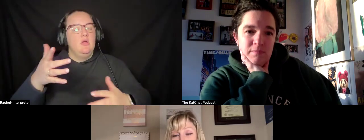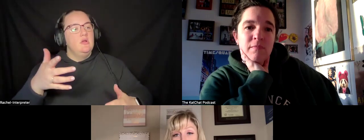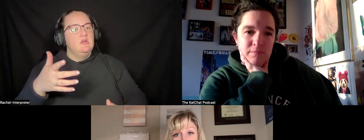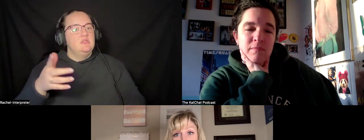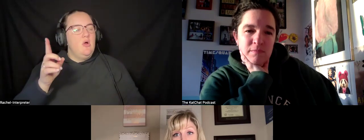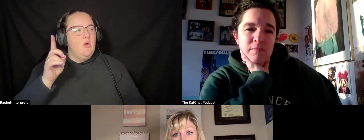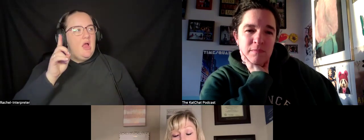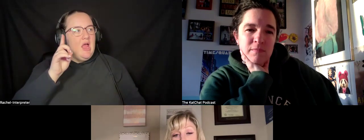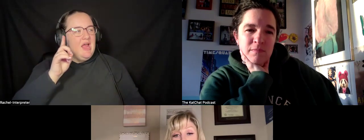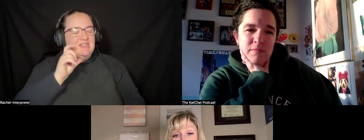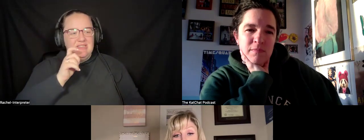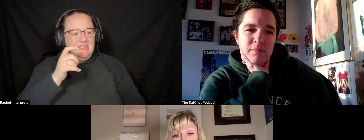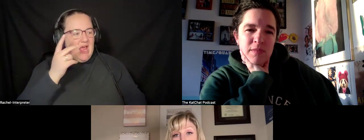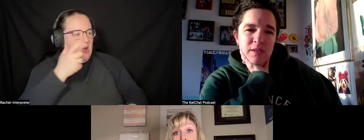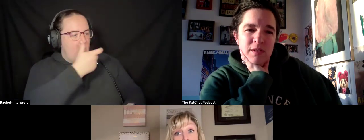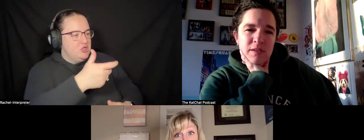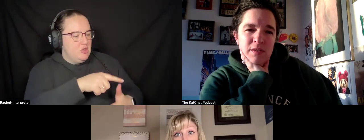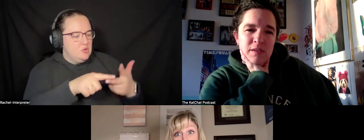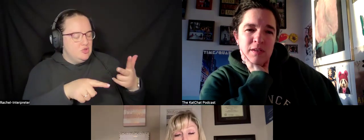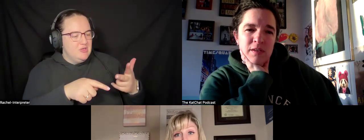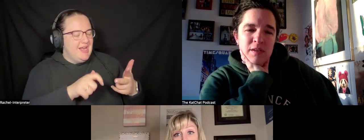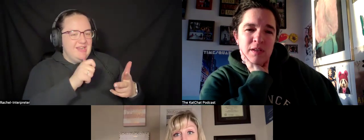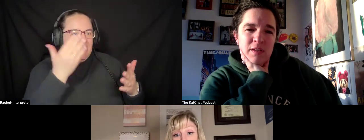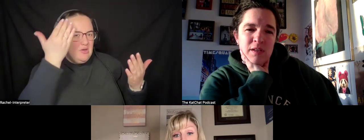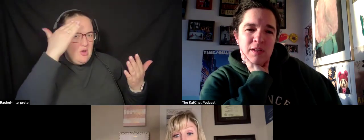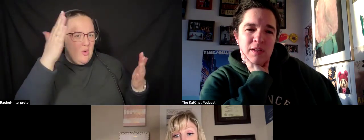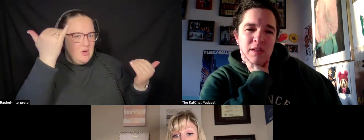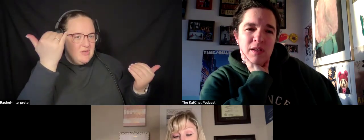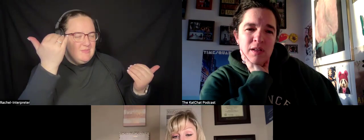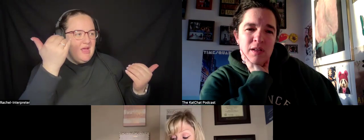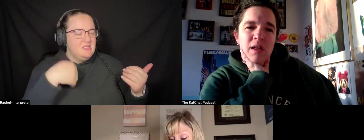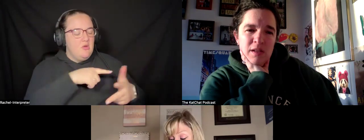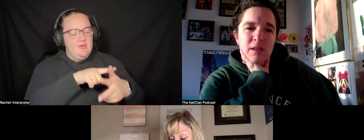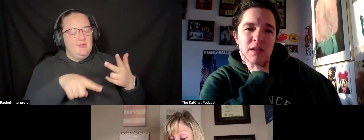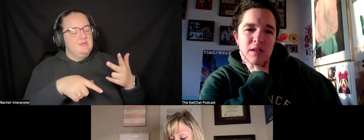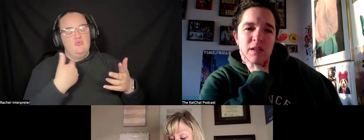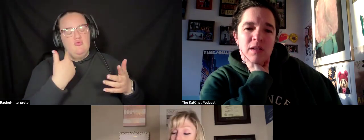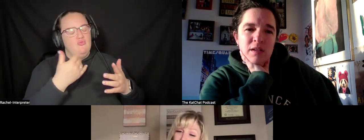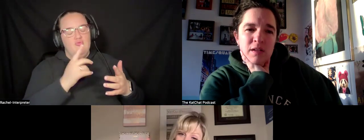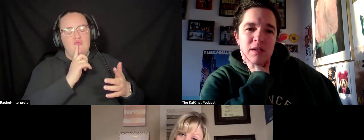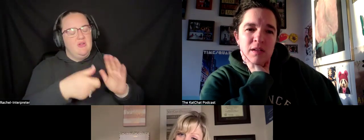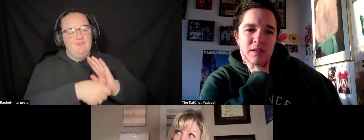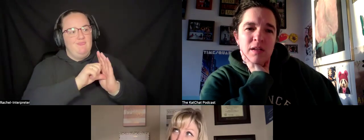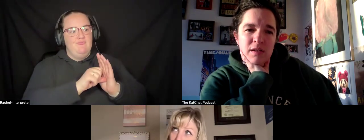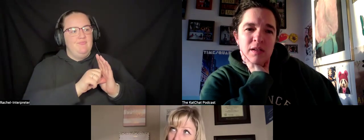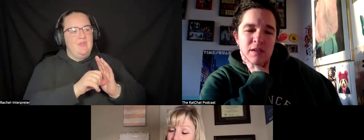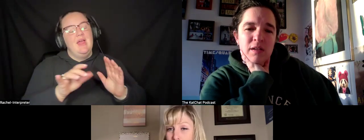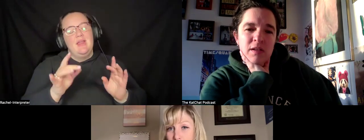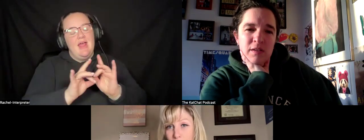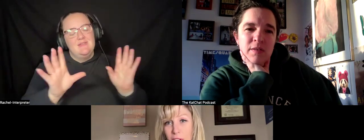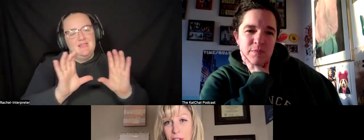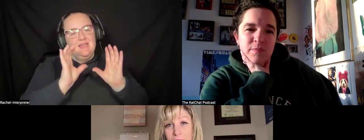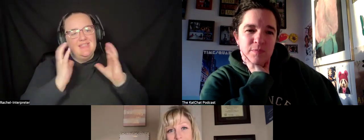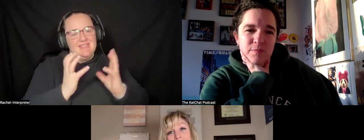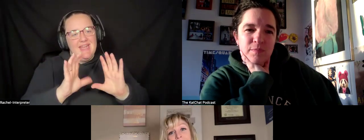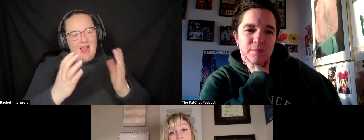really knowing what to expect. And so those were probably my top three that really stood out to me. And Santa Claus, of course, that was one of